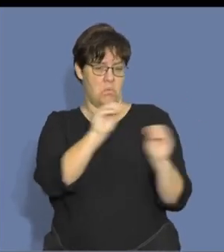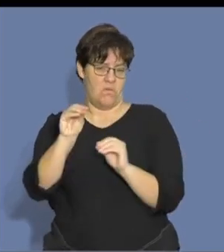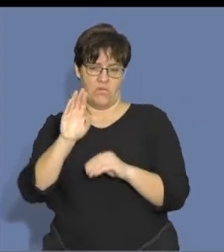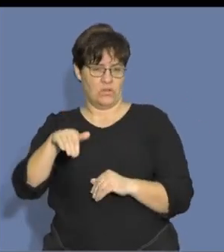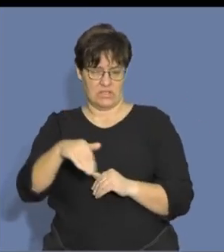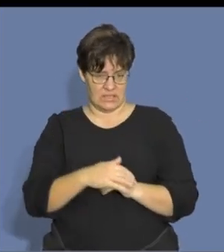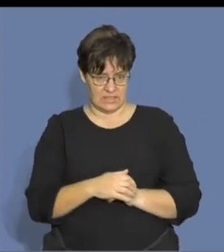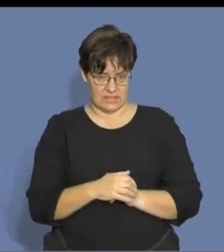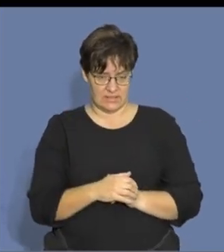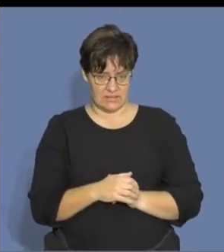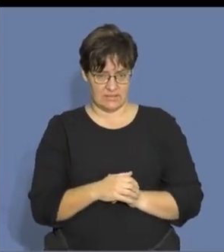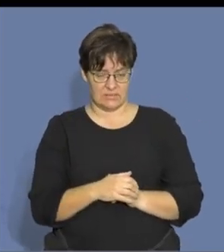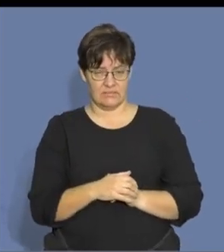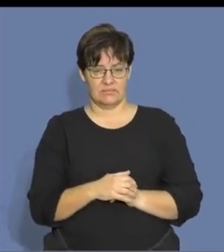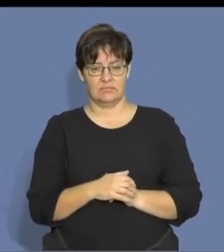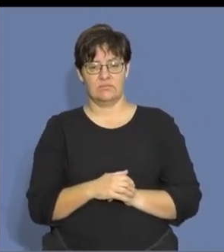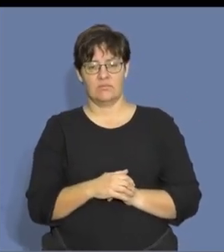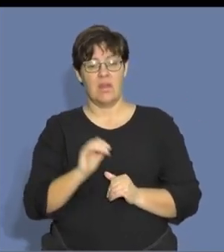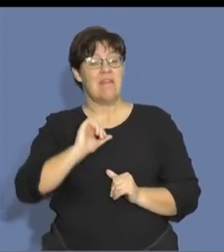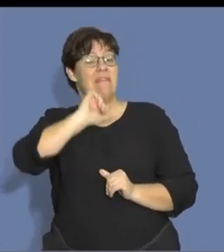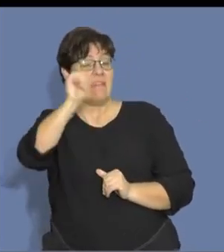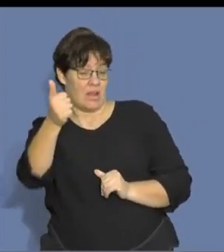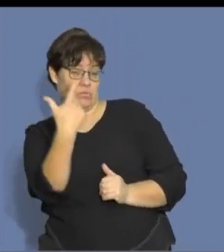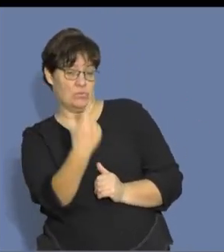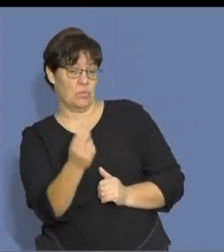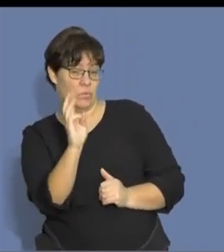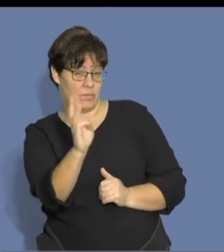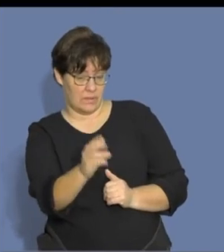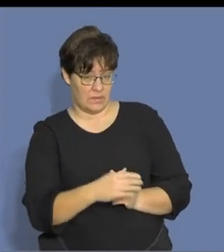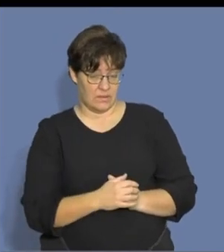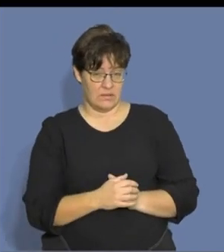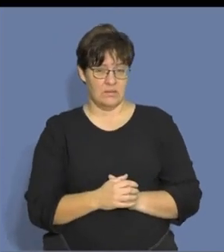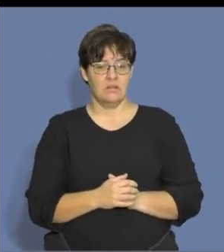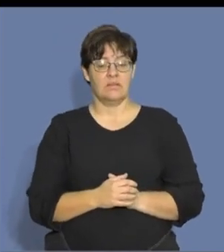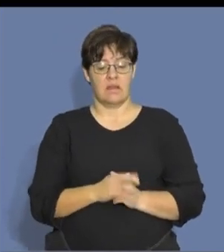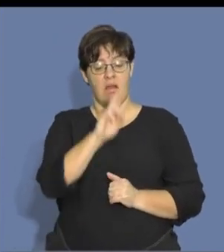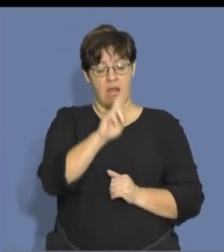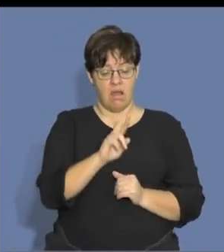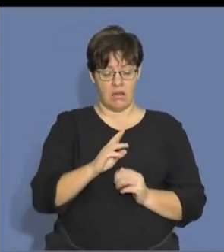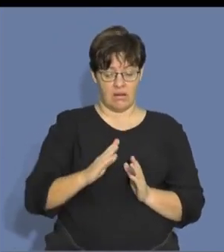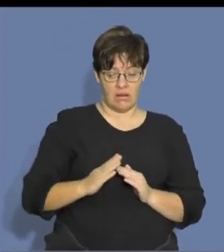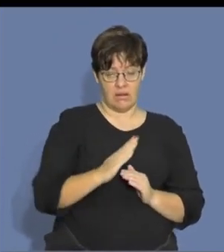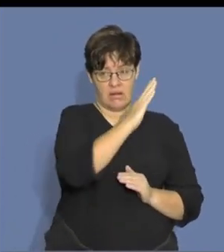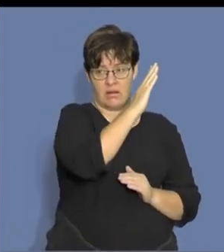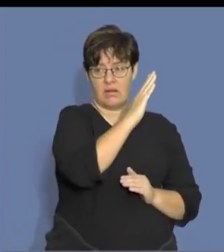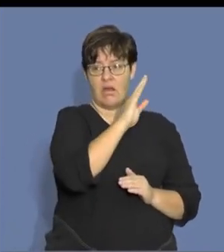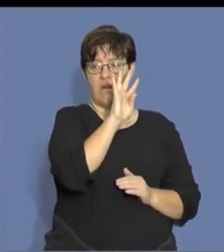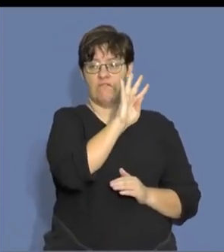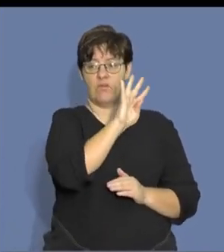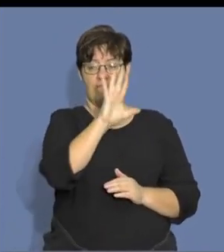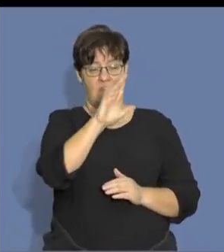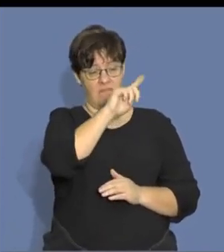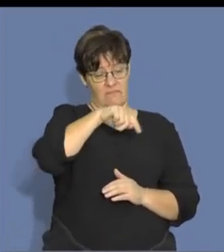yet. That's what we're going to be doing next. And a radius of the square root of 45. And they say, determine the